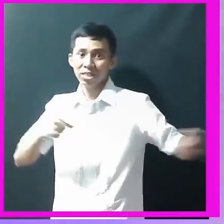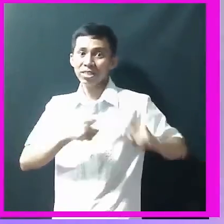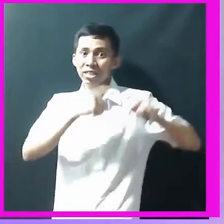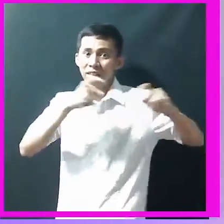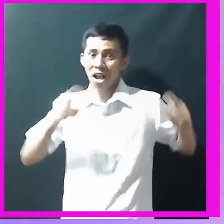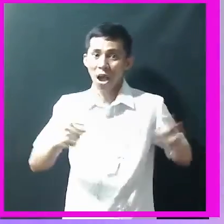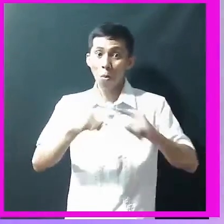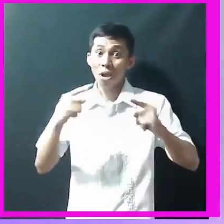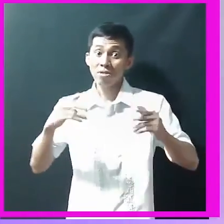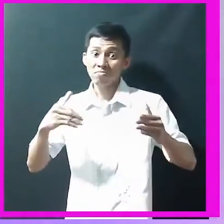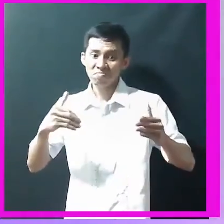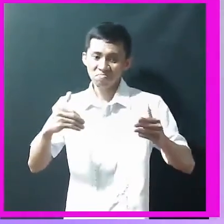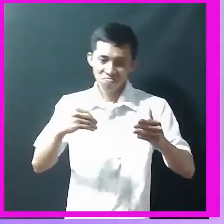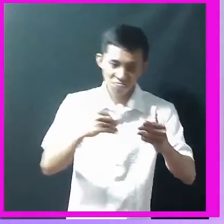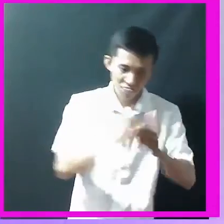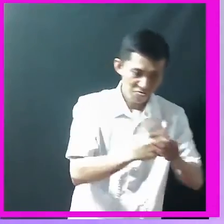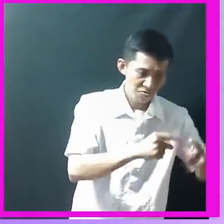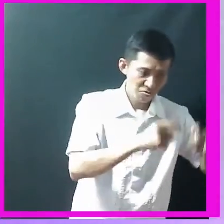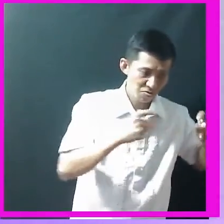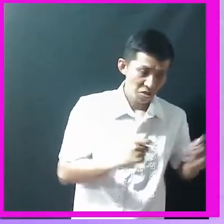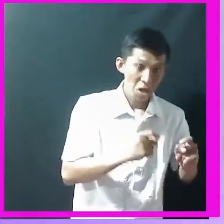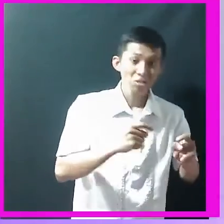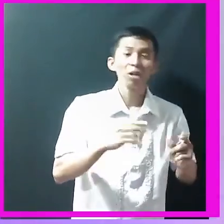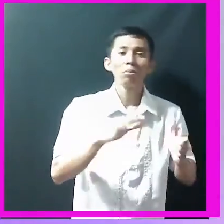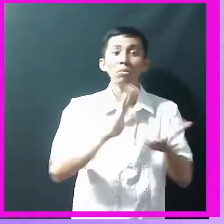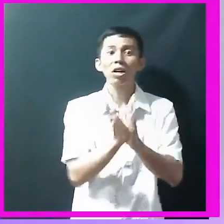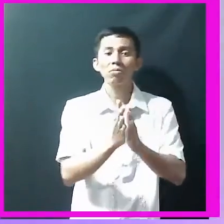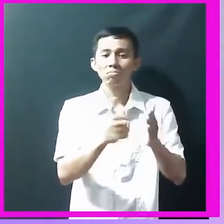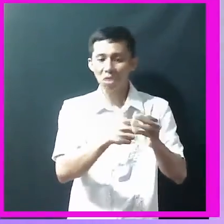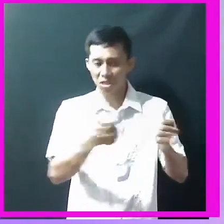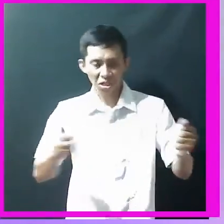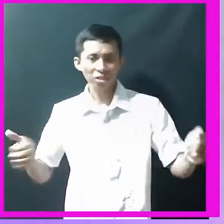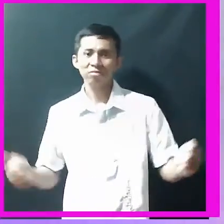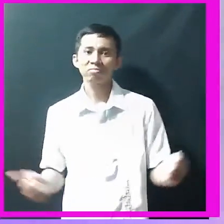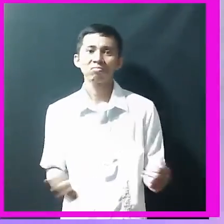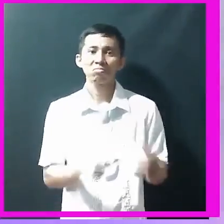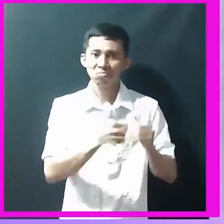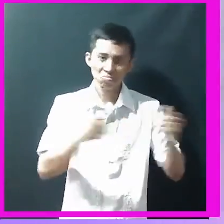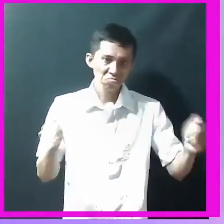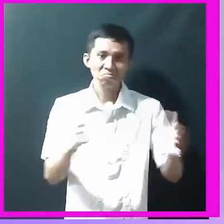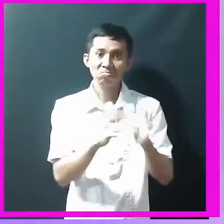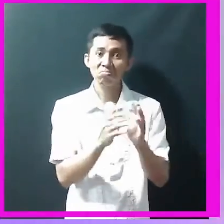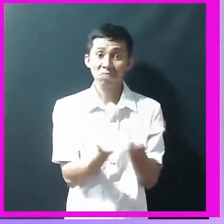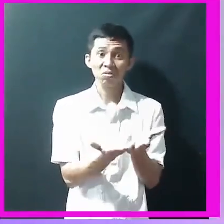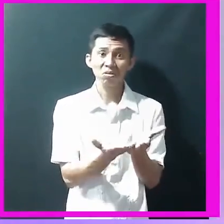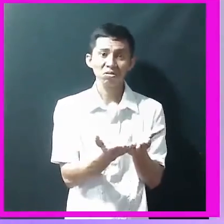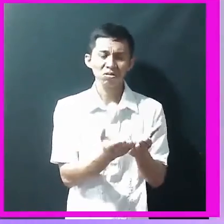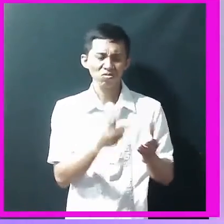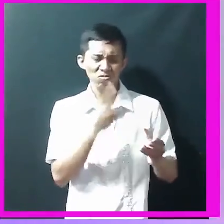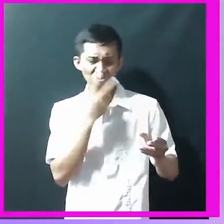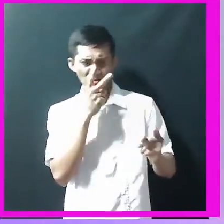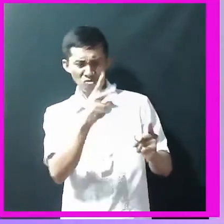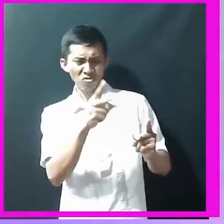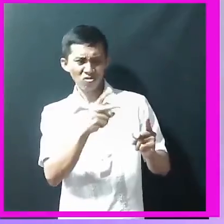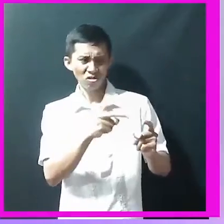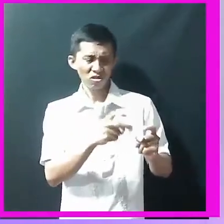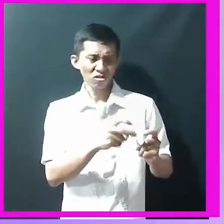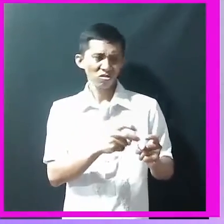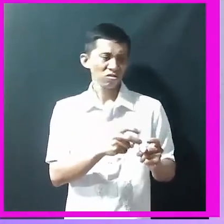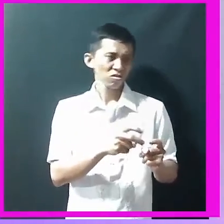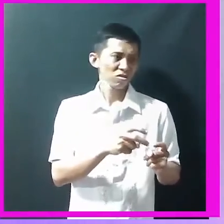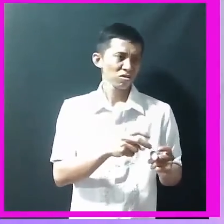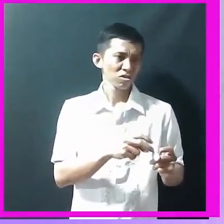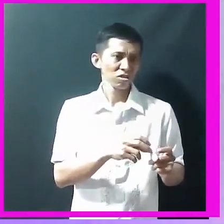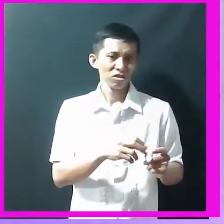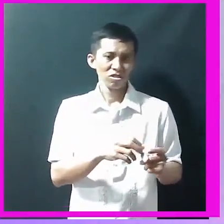kay imuhang gipadul-an ang sala, mao nang malayo ka sa Biblia. Ang Biblia nimo mura nagngilngig kayo tan-aon, nga mura bitog milagroso na kayo,